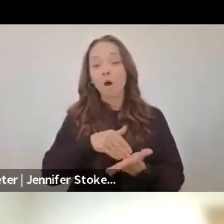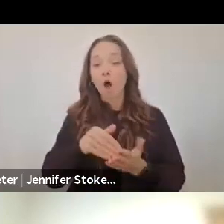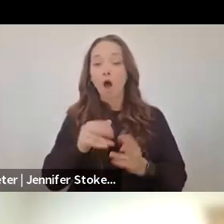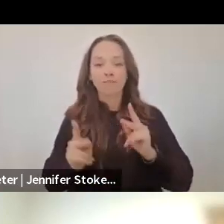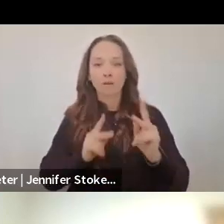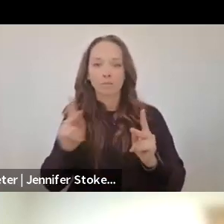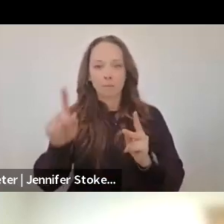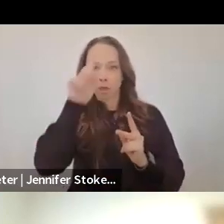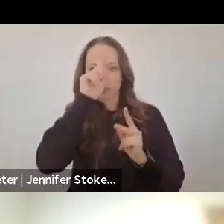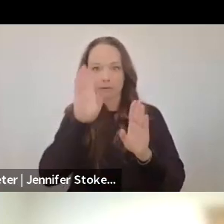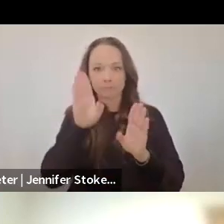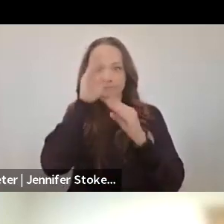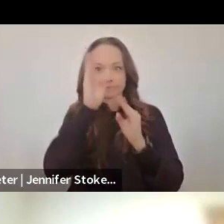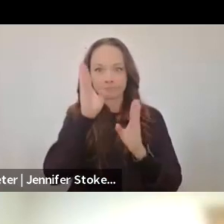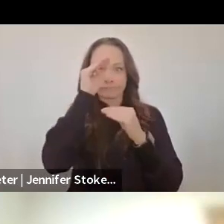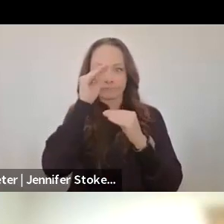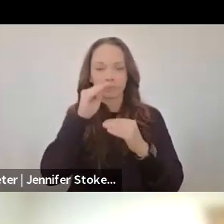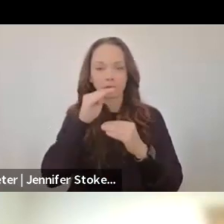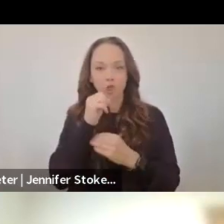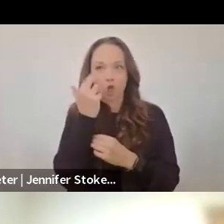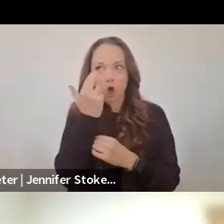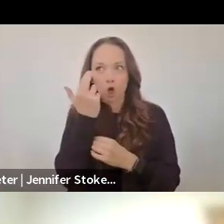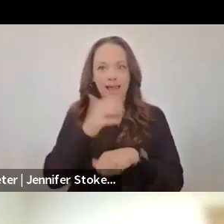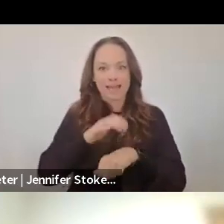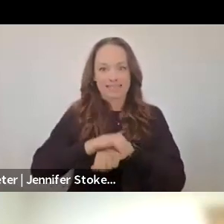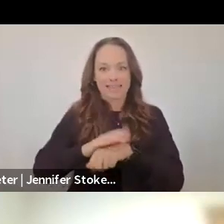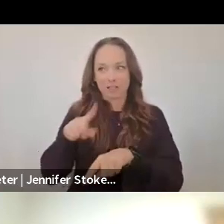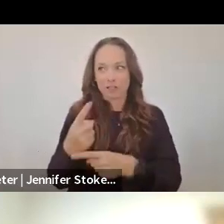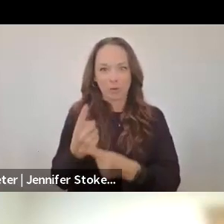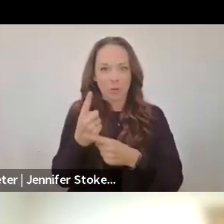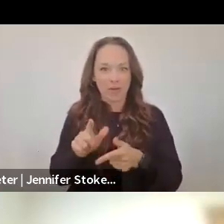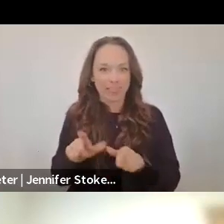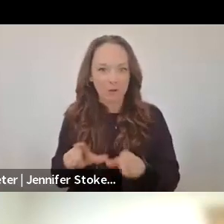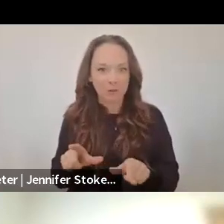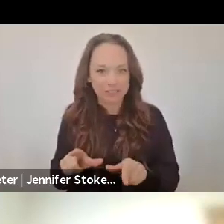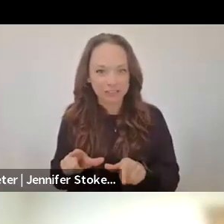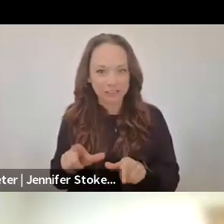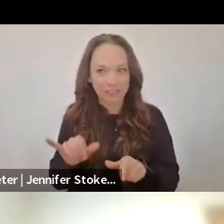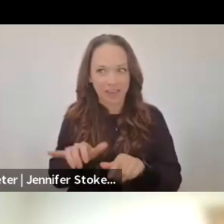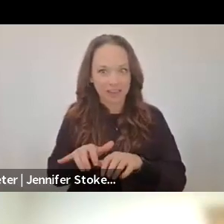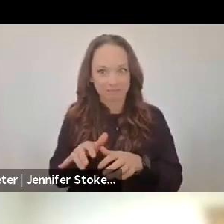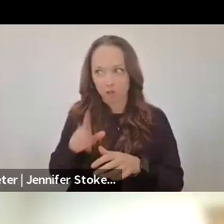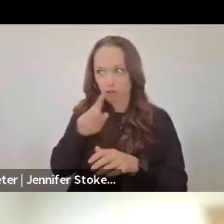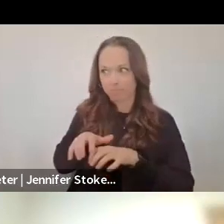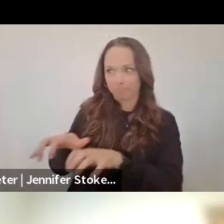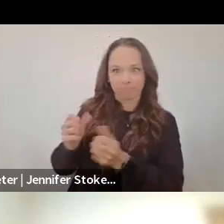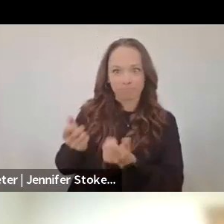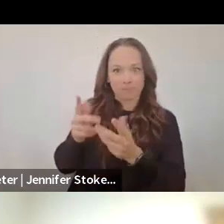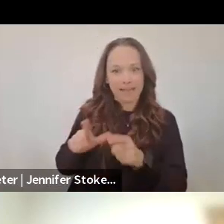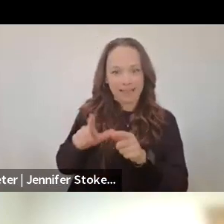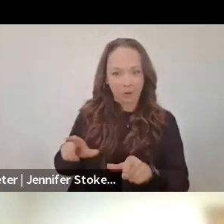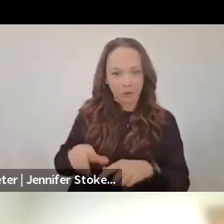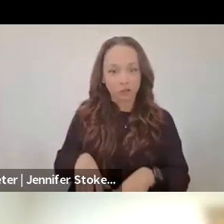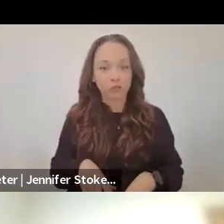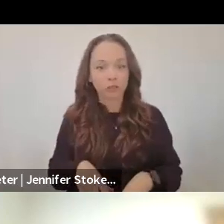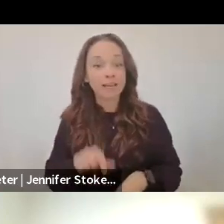one dimensions and don't realize that English is only one of the languages. And if we're providing interpreters, we probably need